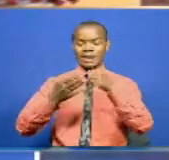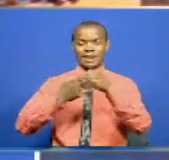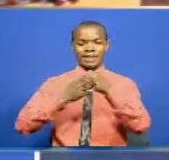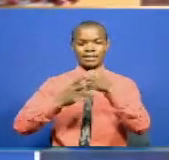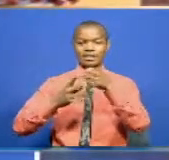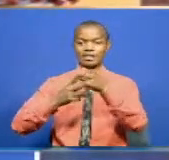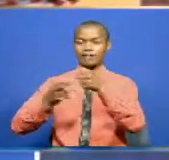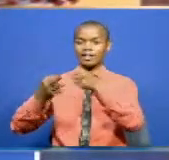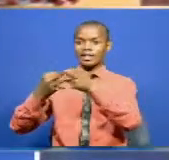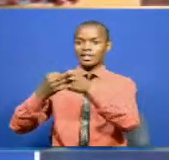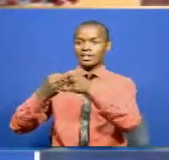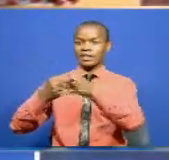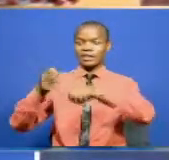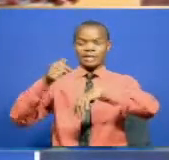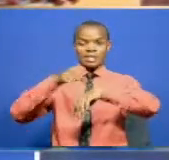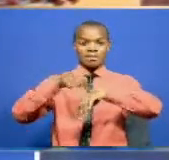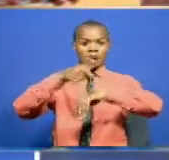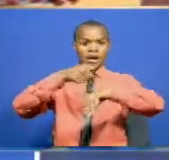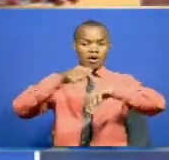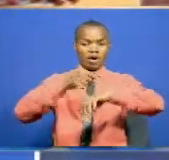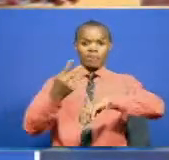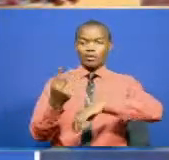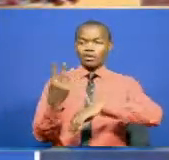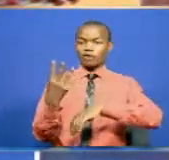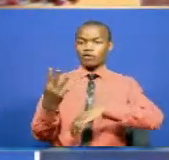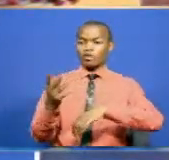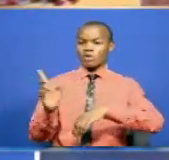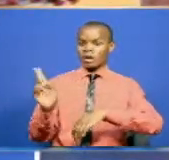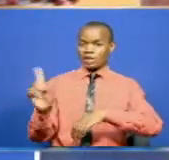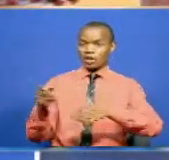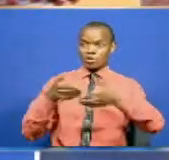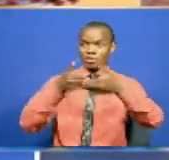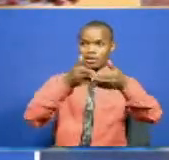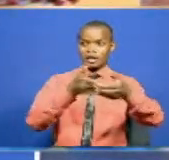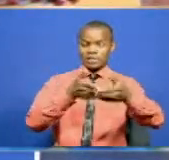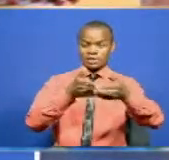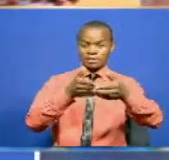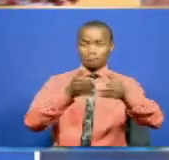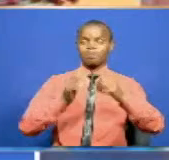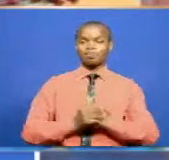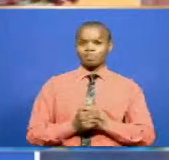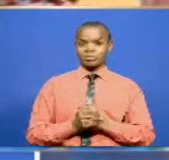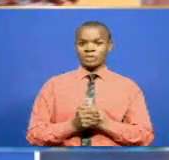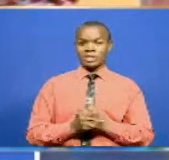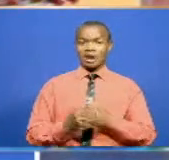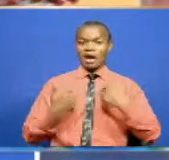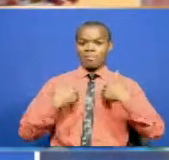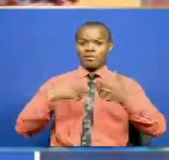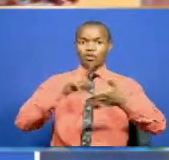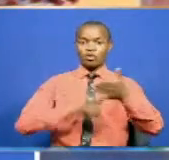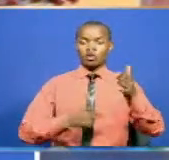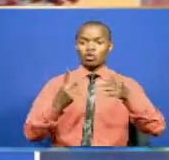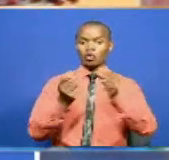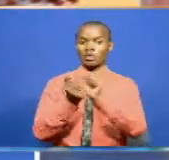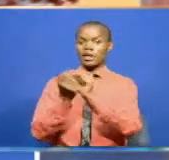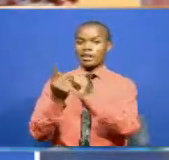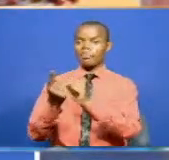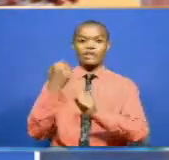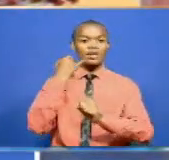90,978. Nairobi has in the last 24 hours recorded the highest COVID-19 positive cases at 211,